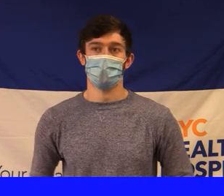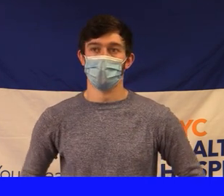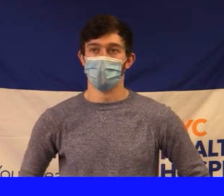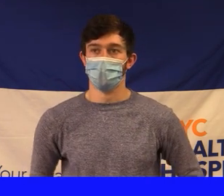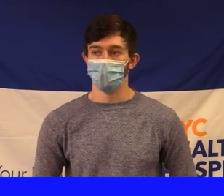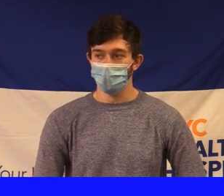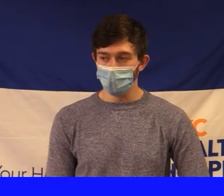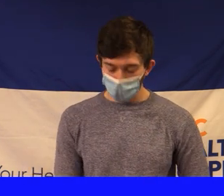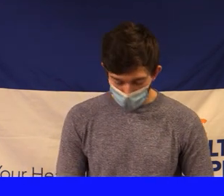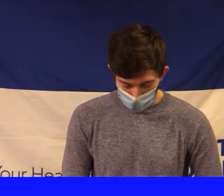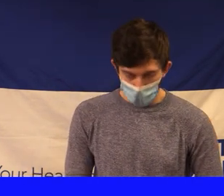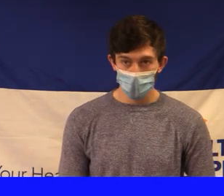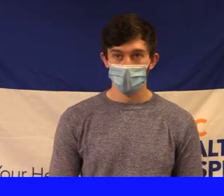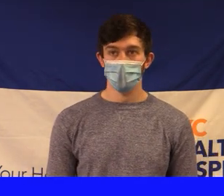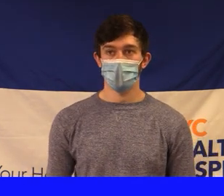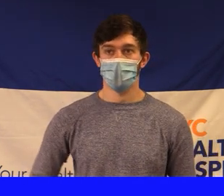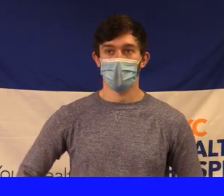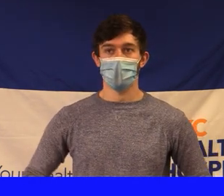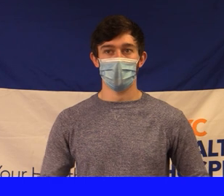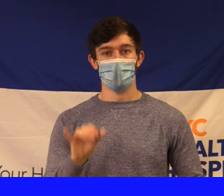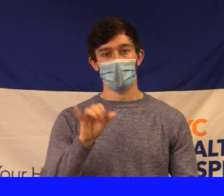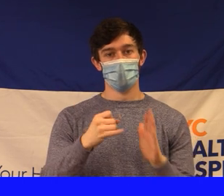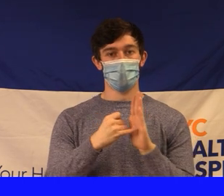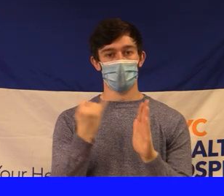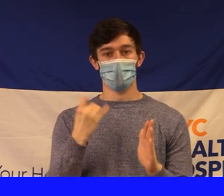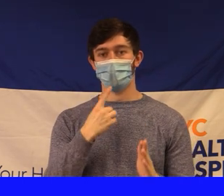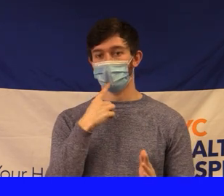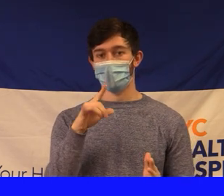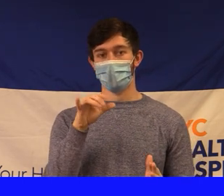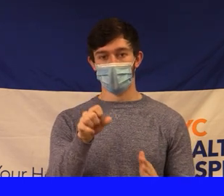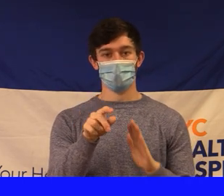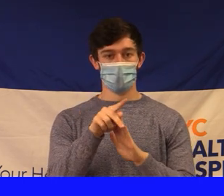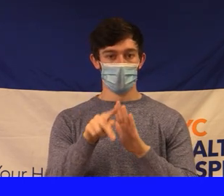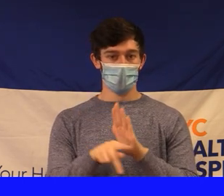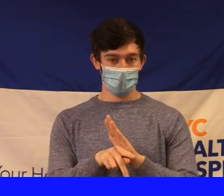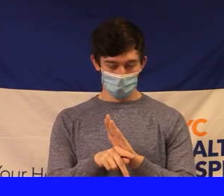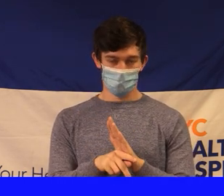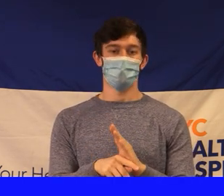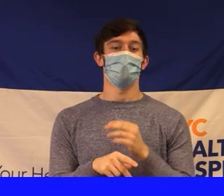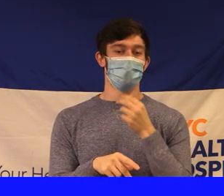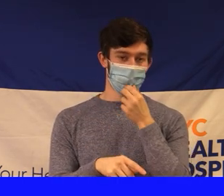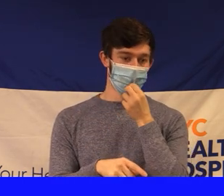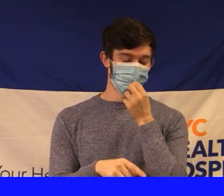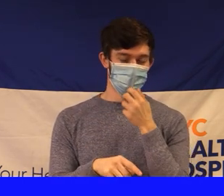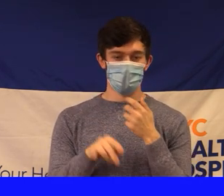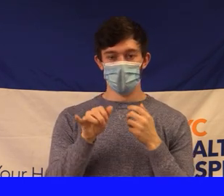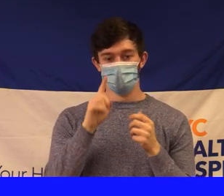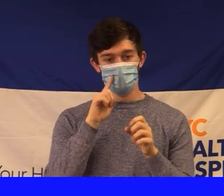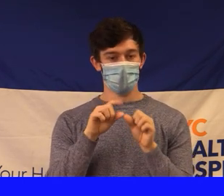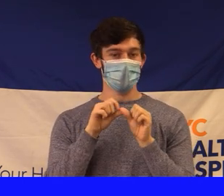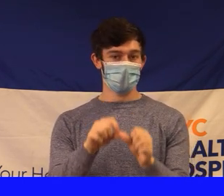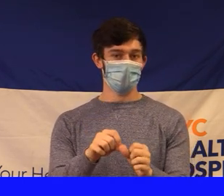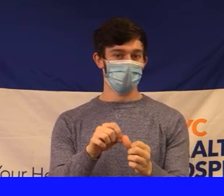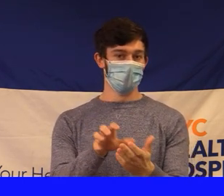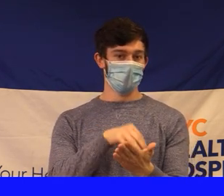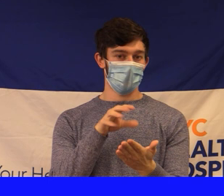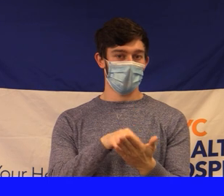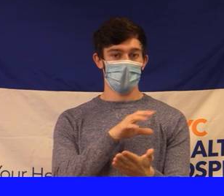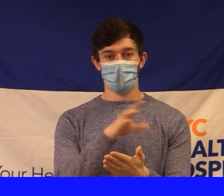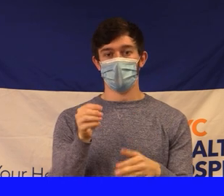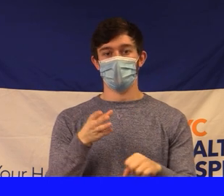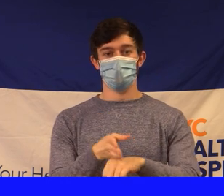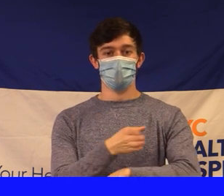I think this move to the just say yes policy is the place of kind of continued learning and improvement. It